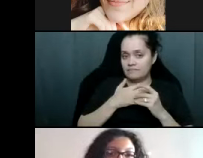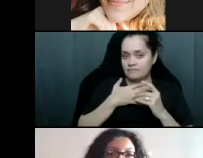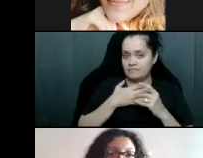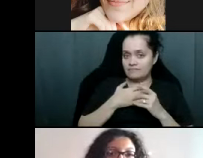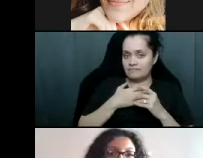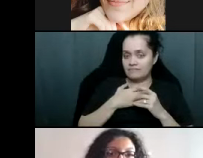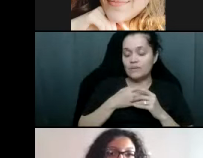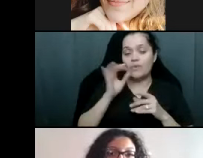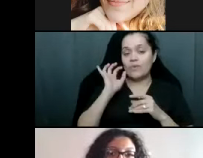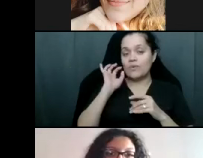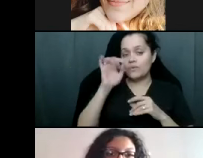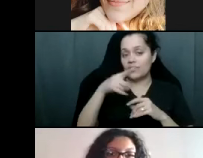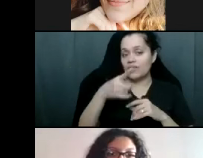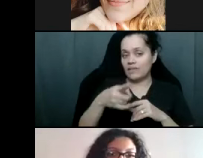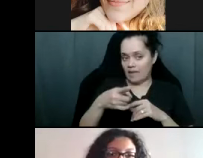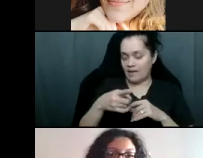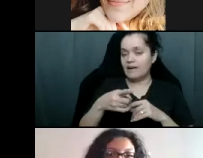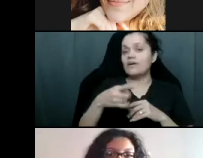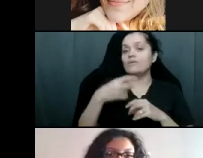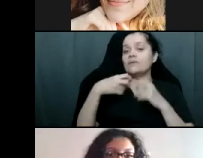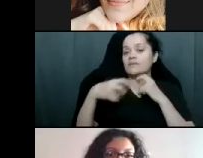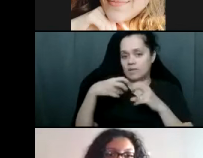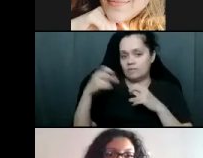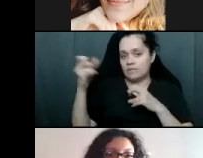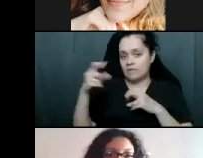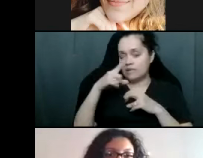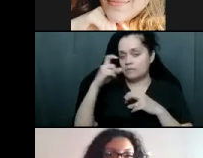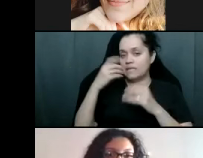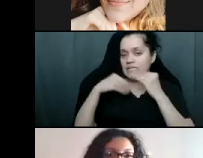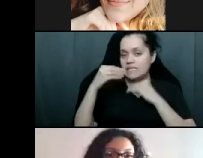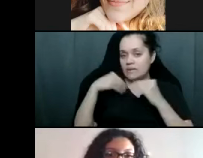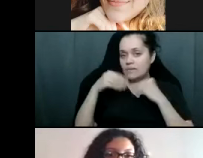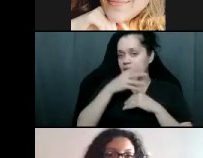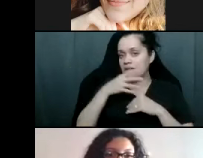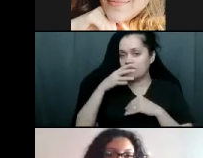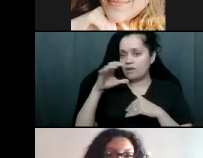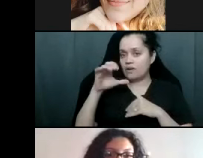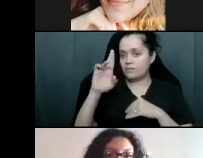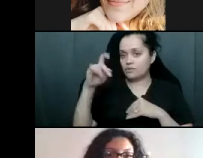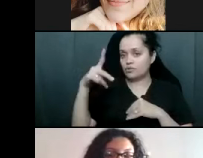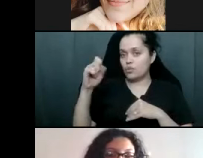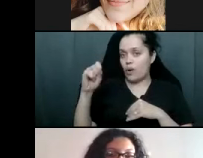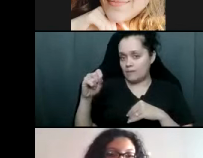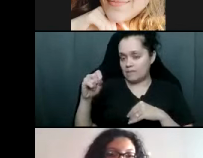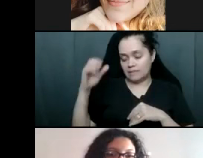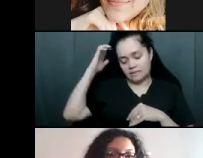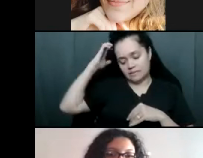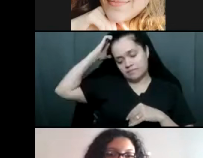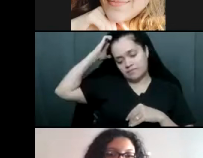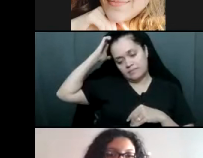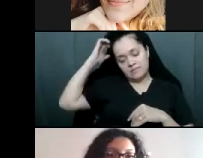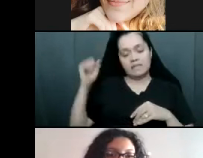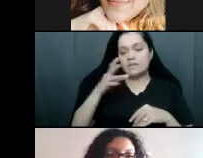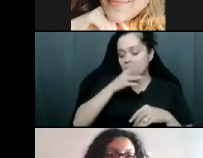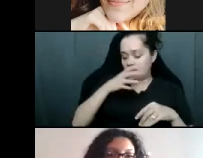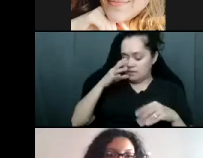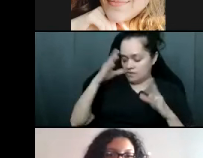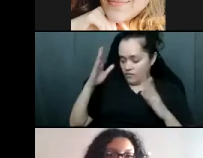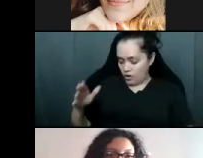Well, that did turn out to be a problem because they were eating farmers' crops. And so the